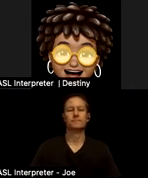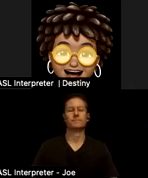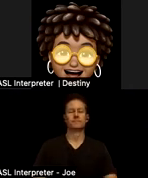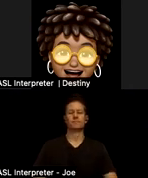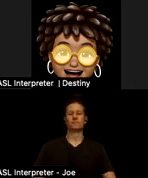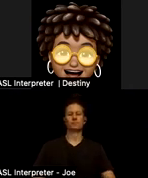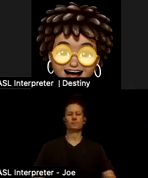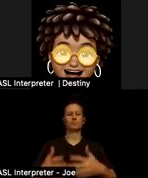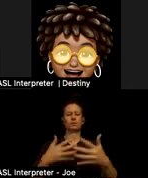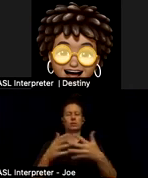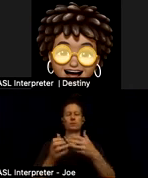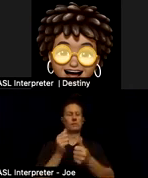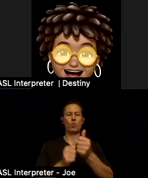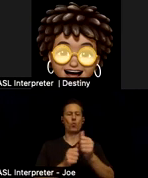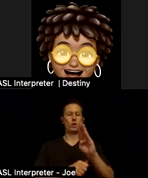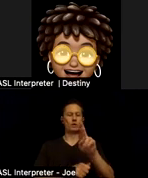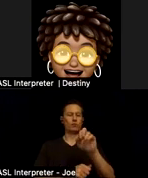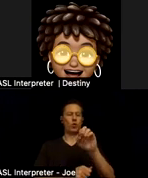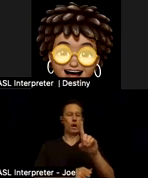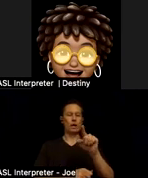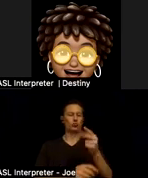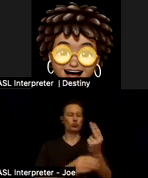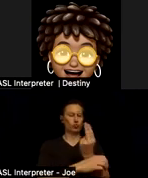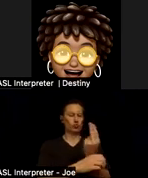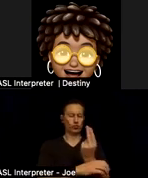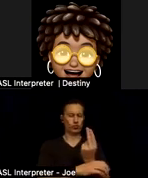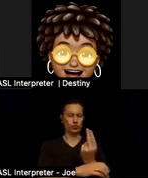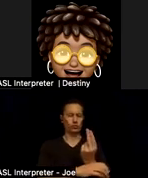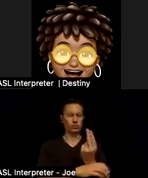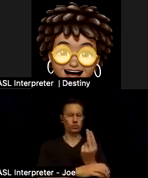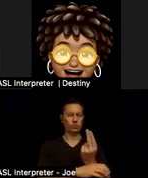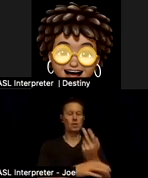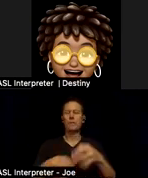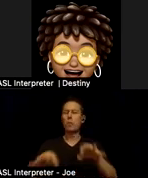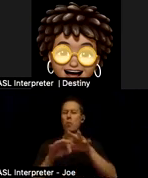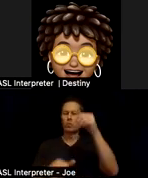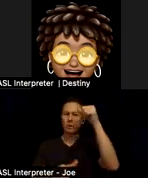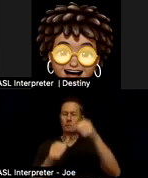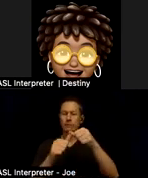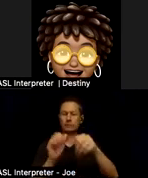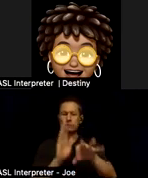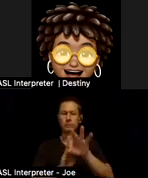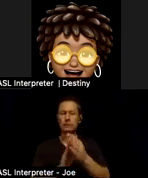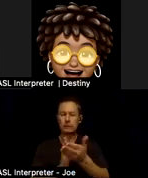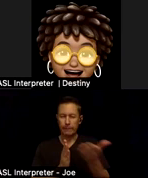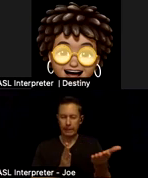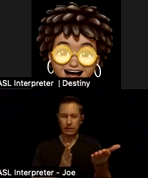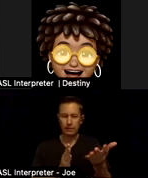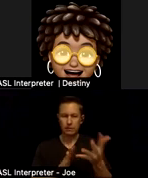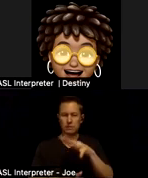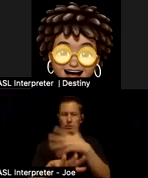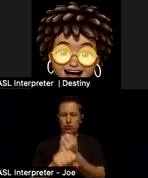Whichever brand you choose to use, it's important you pick something. Secure the